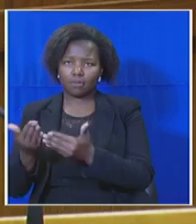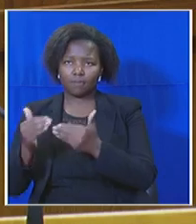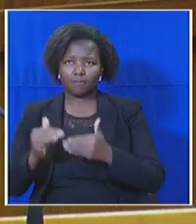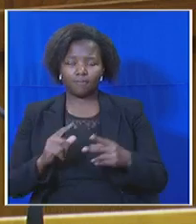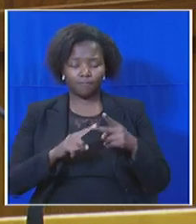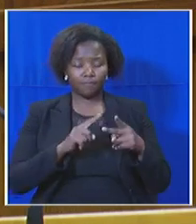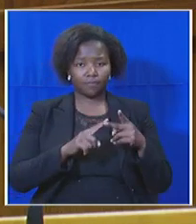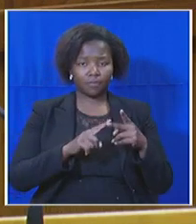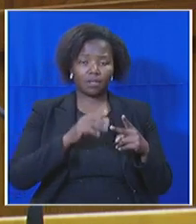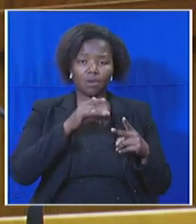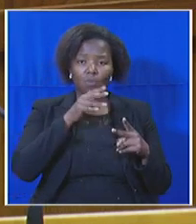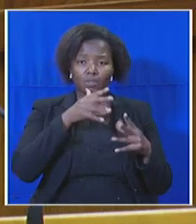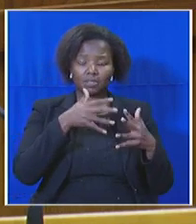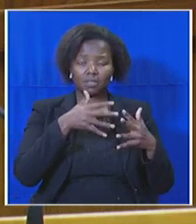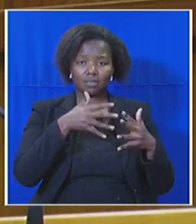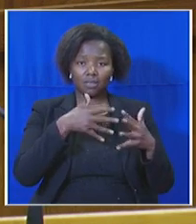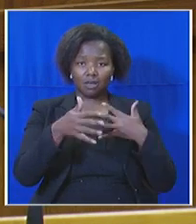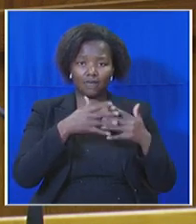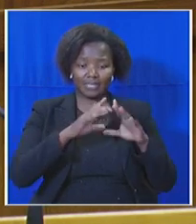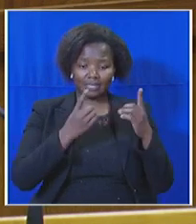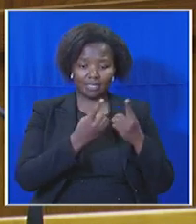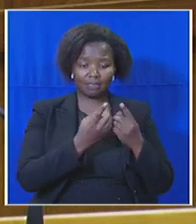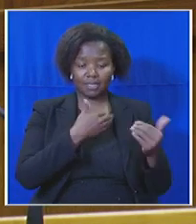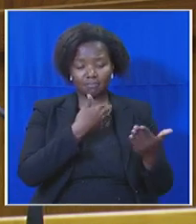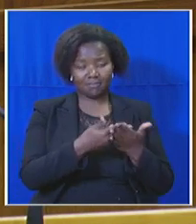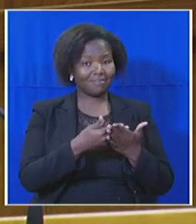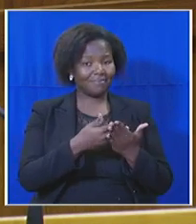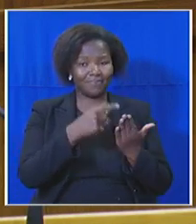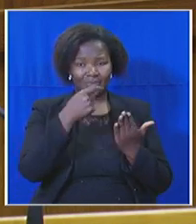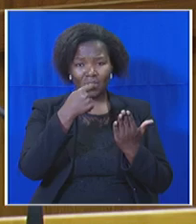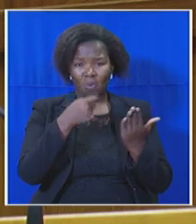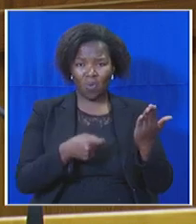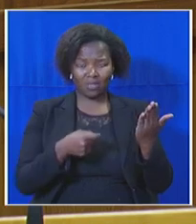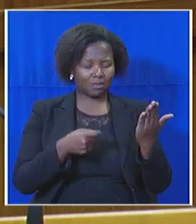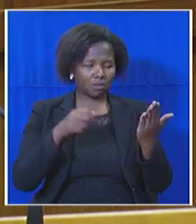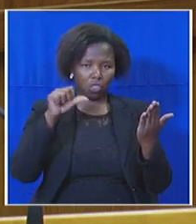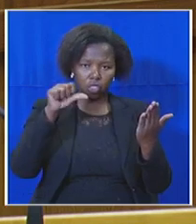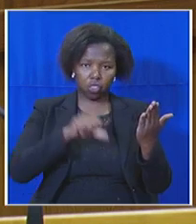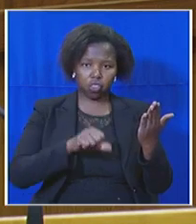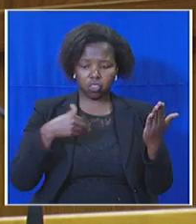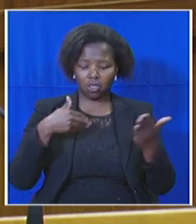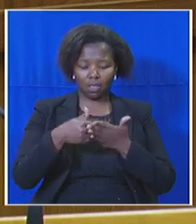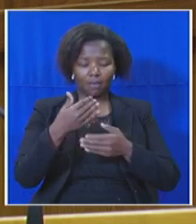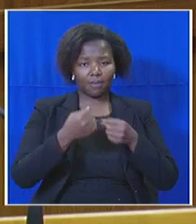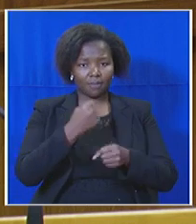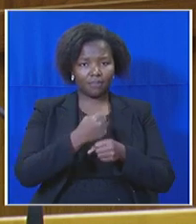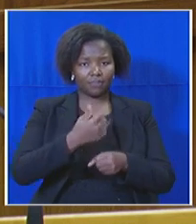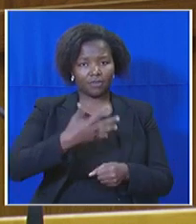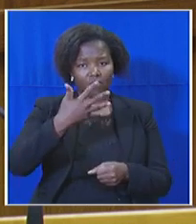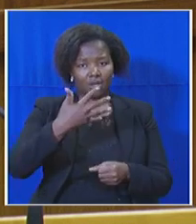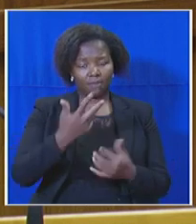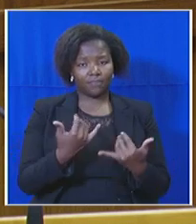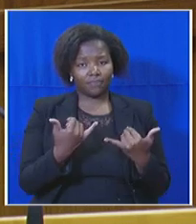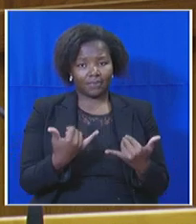water trading entity have been receiving qualified audit opinions for the last 5 years. On almost all issues